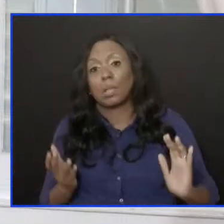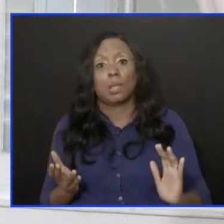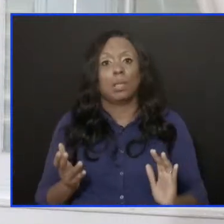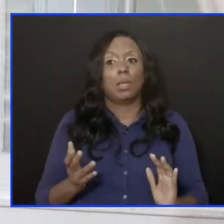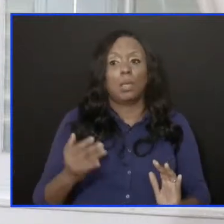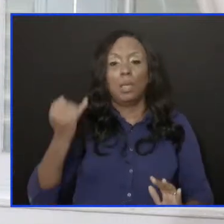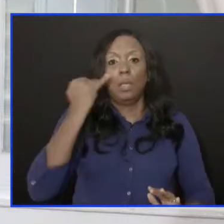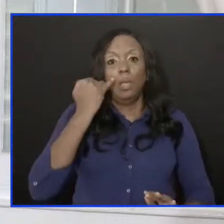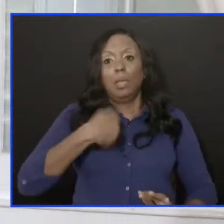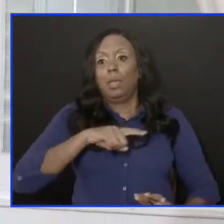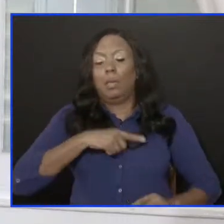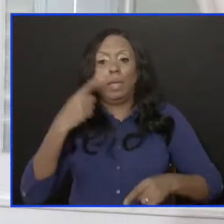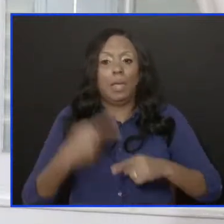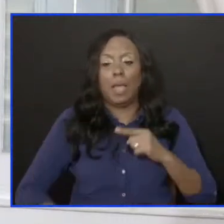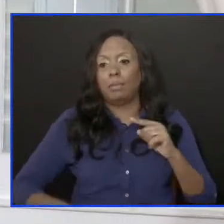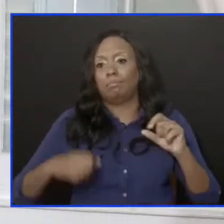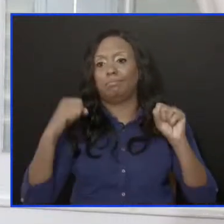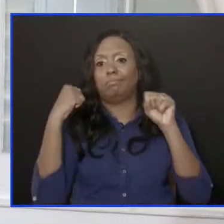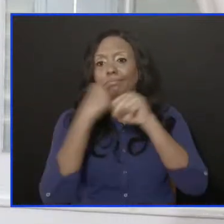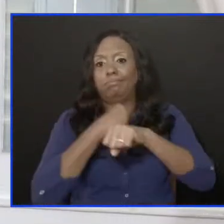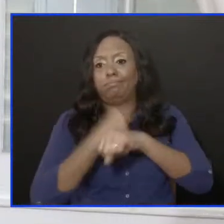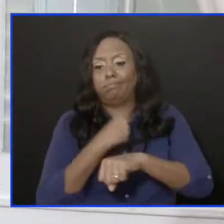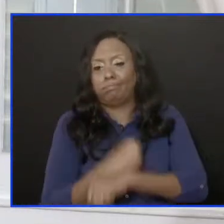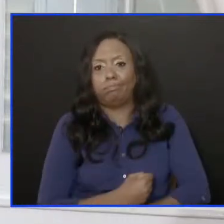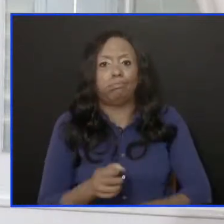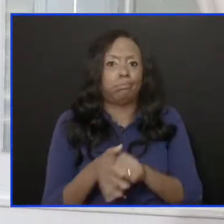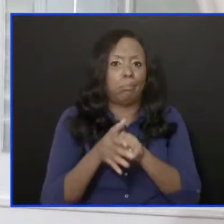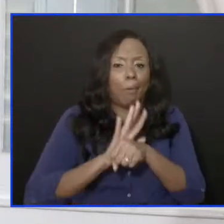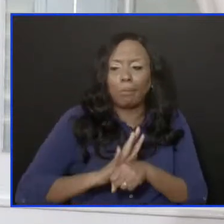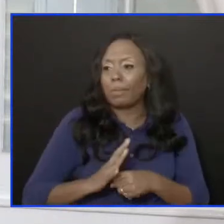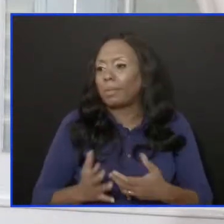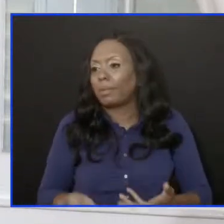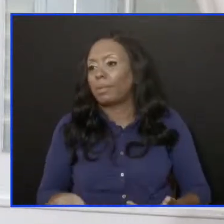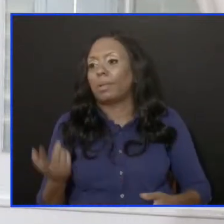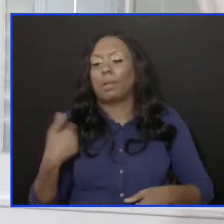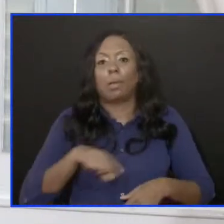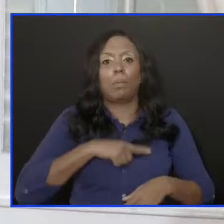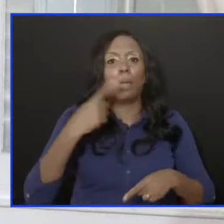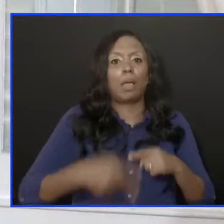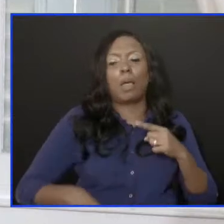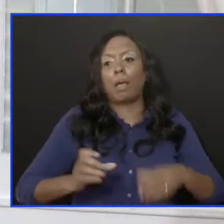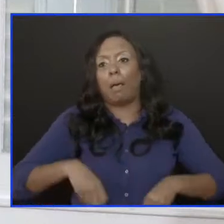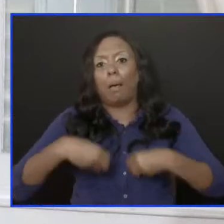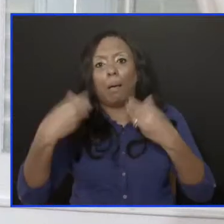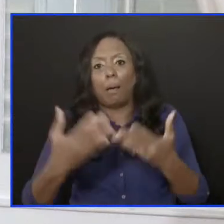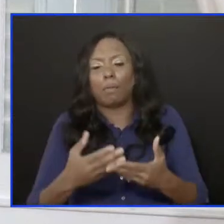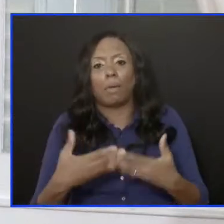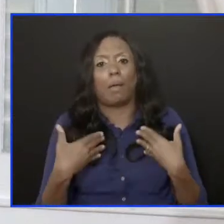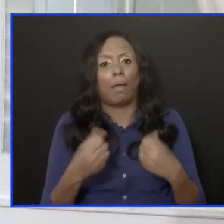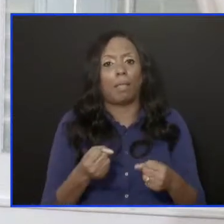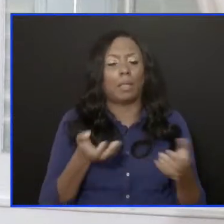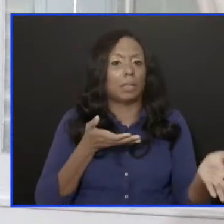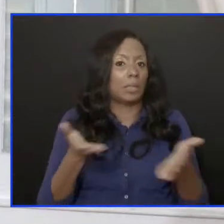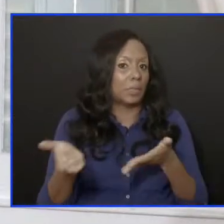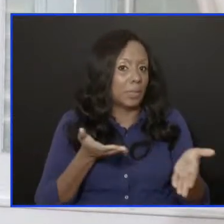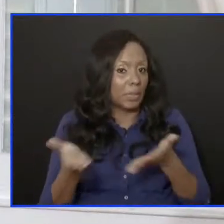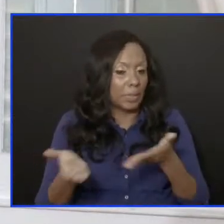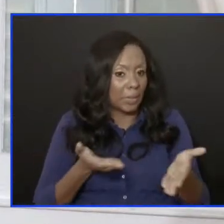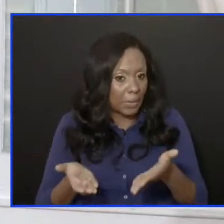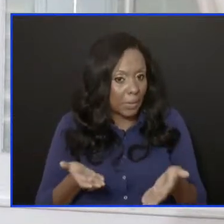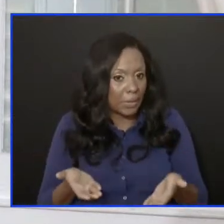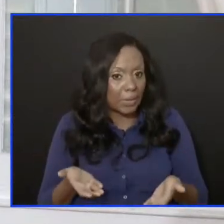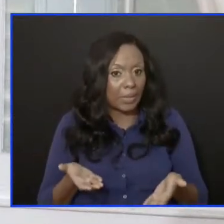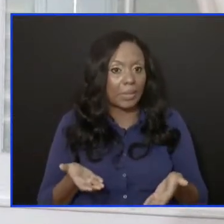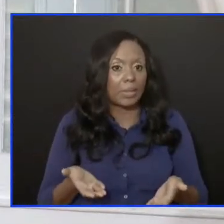COVID, we could not do a lot of the other things or provide a lot of the other healthcare services to the general public, that then will